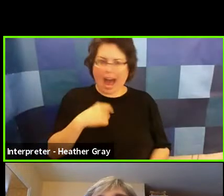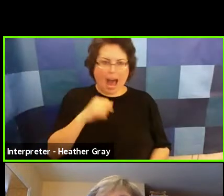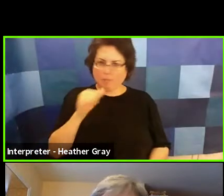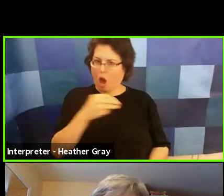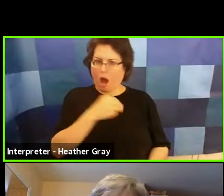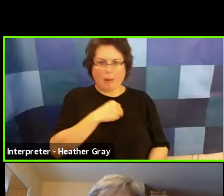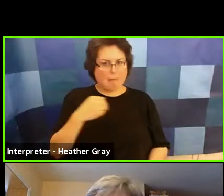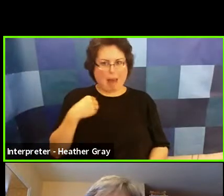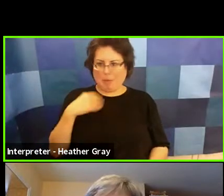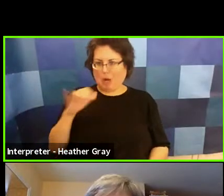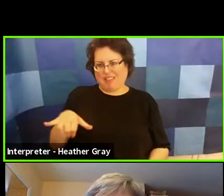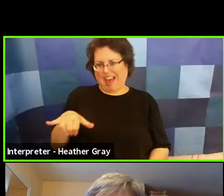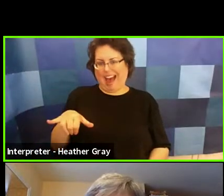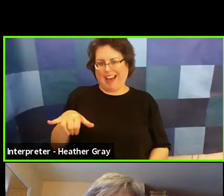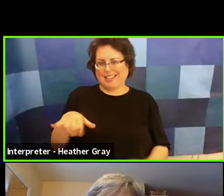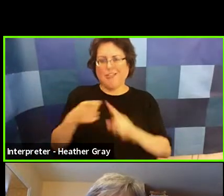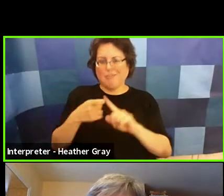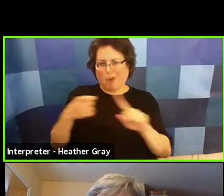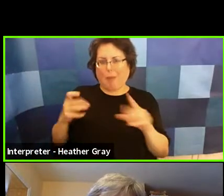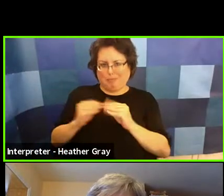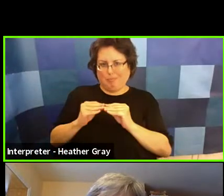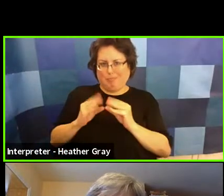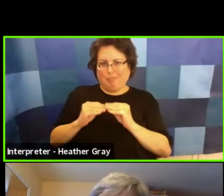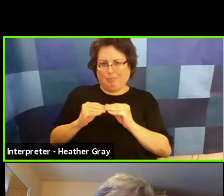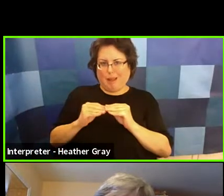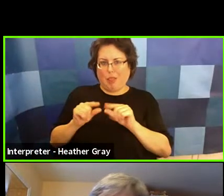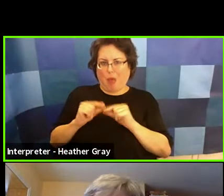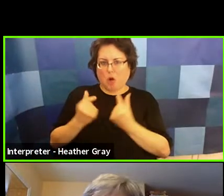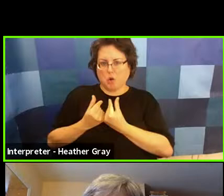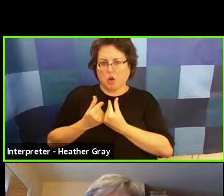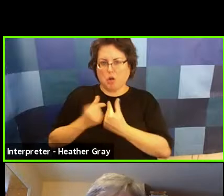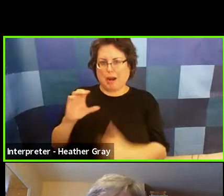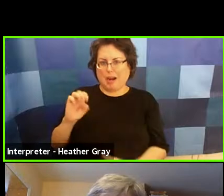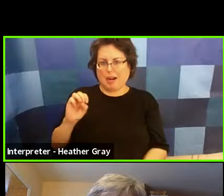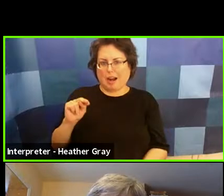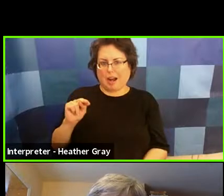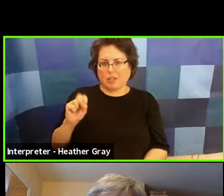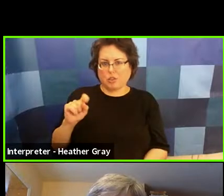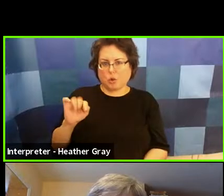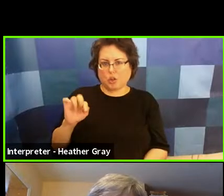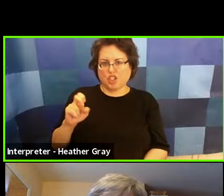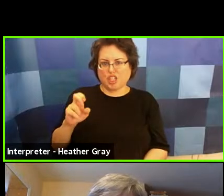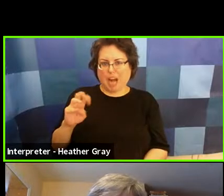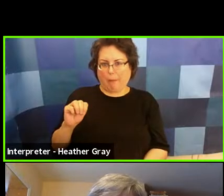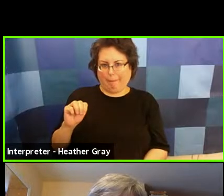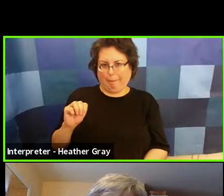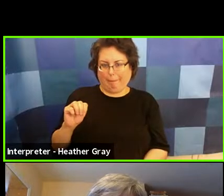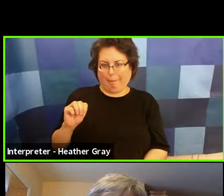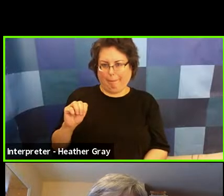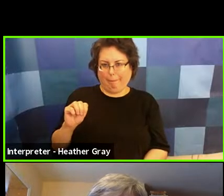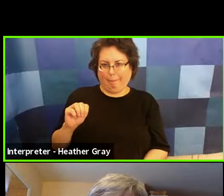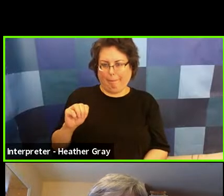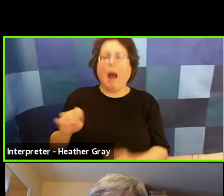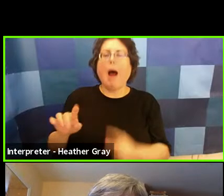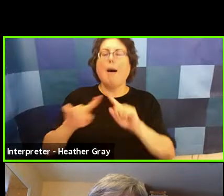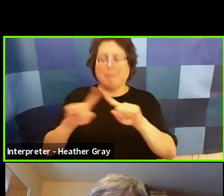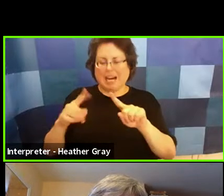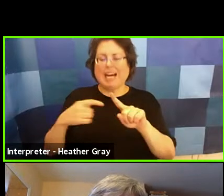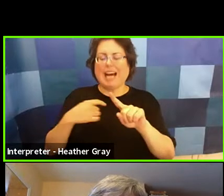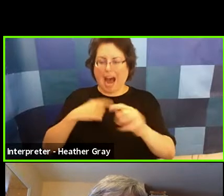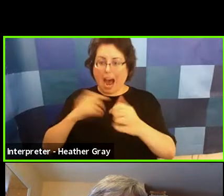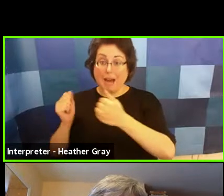Not technically as a member of the consortium. Certainly, I bring all the background on it to that